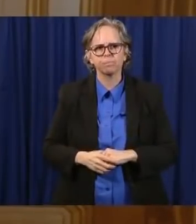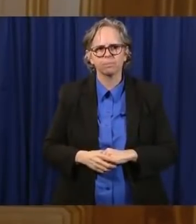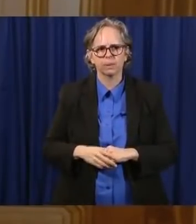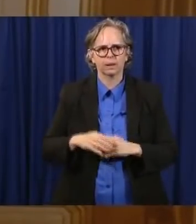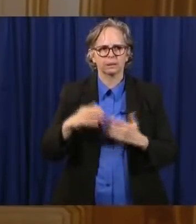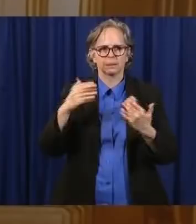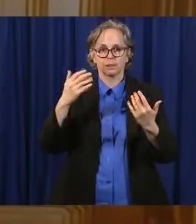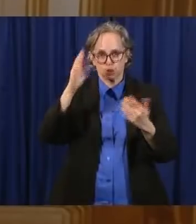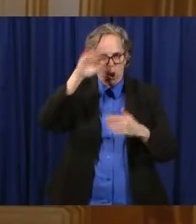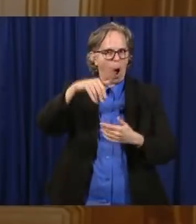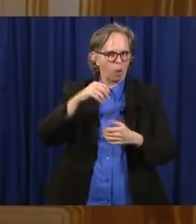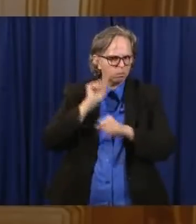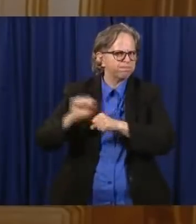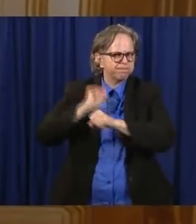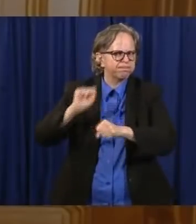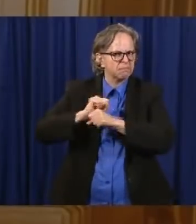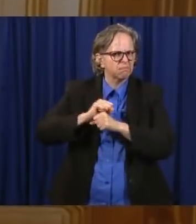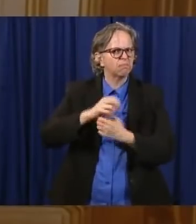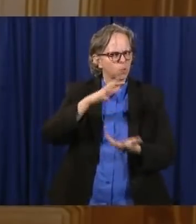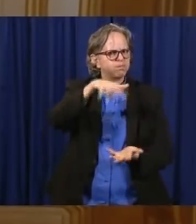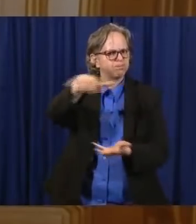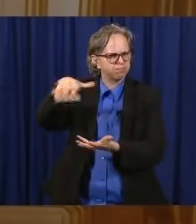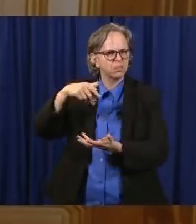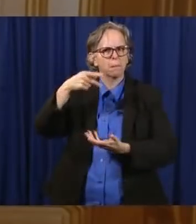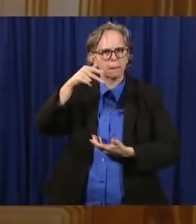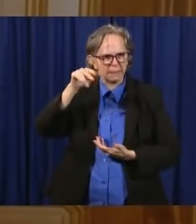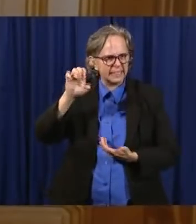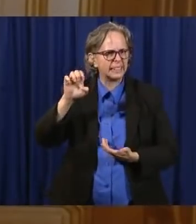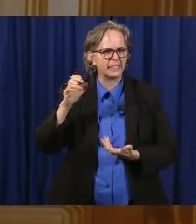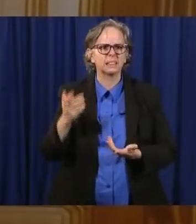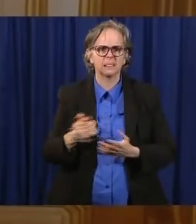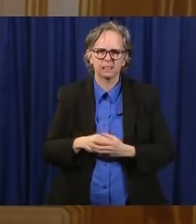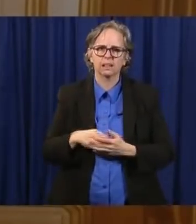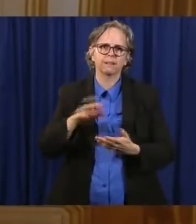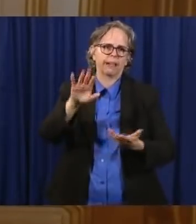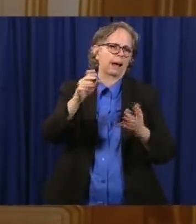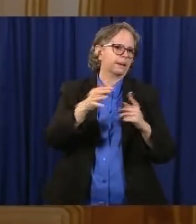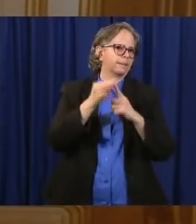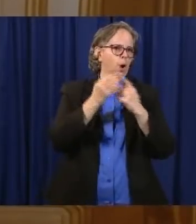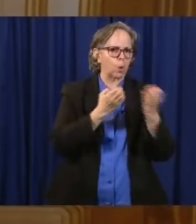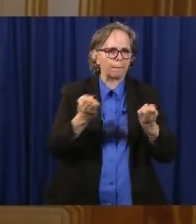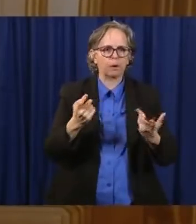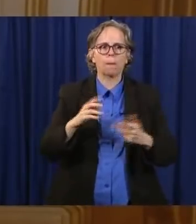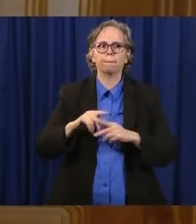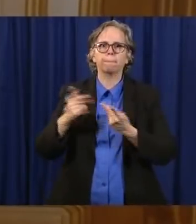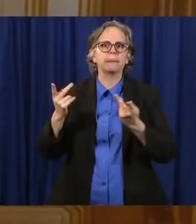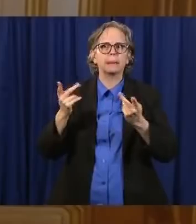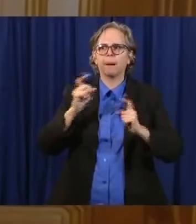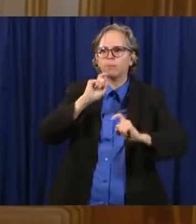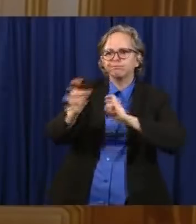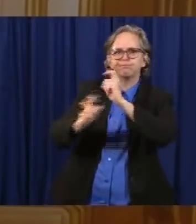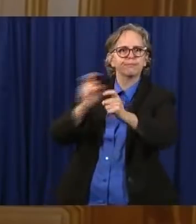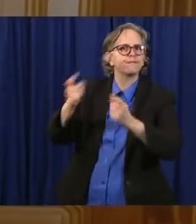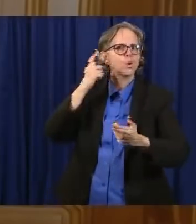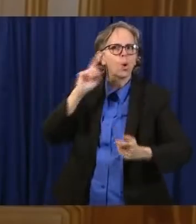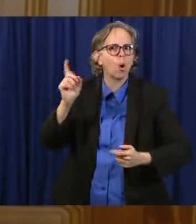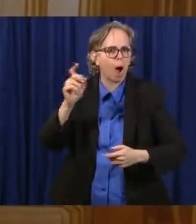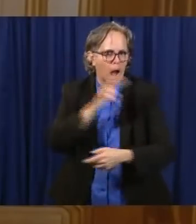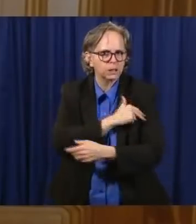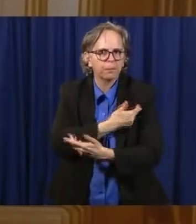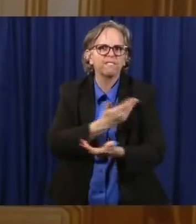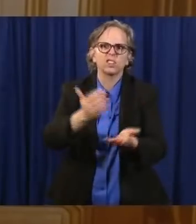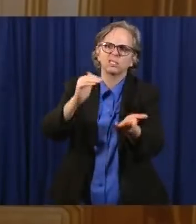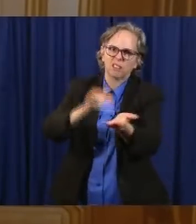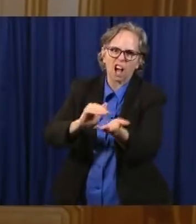the personal protection equipment, for our hospital personnel, doctors, nurses,